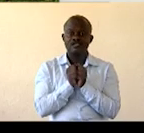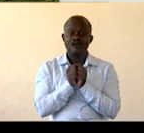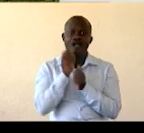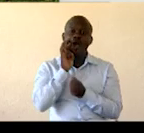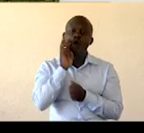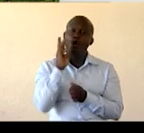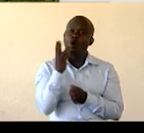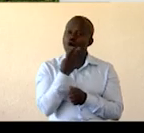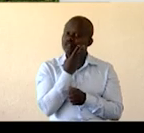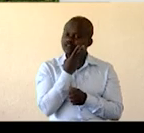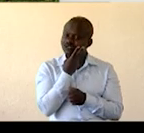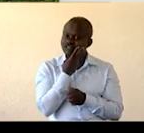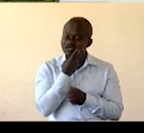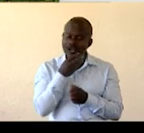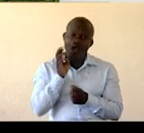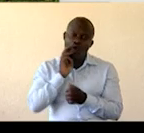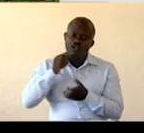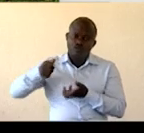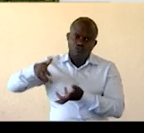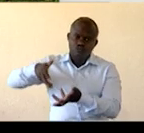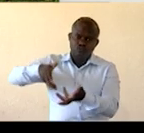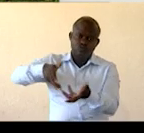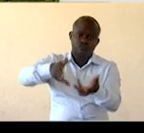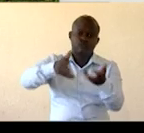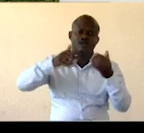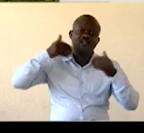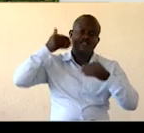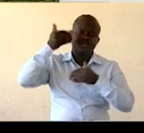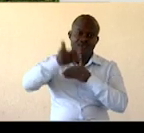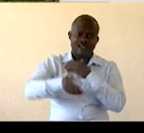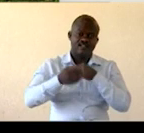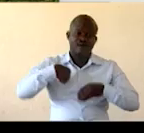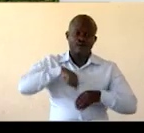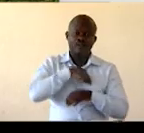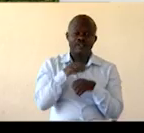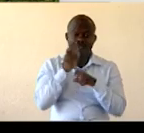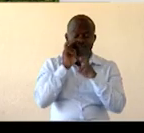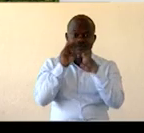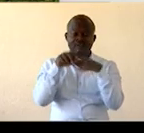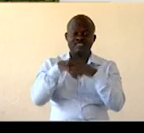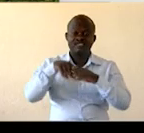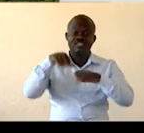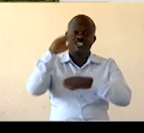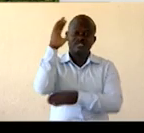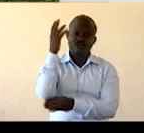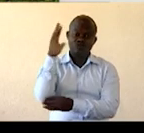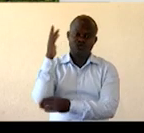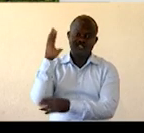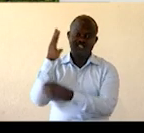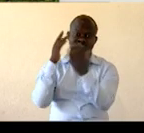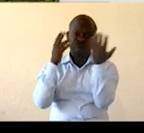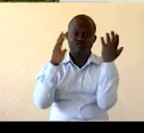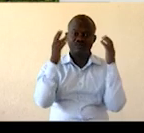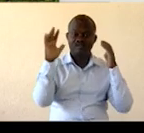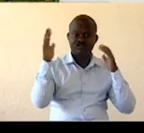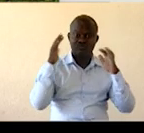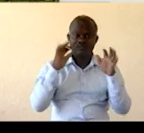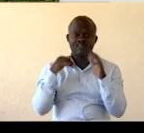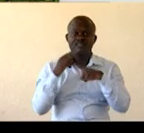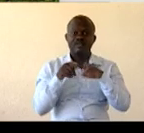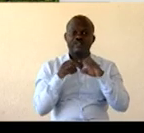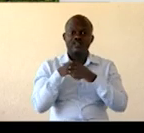water flowing, then we can see trees, meaning different